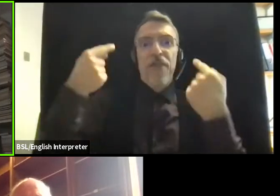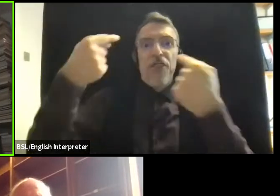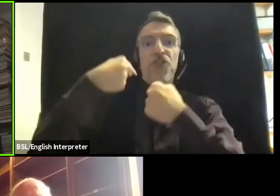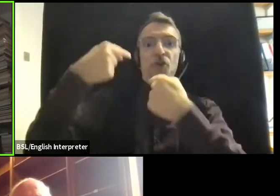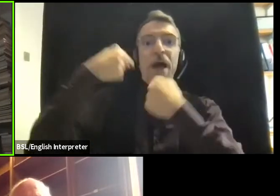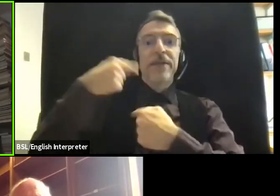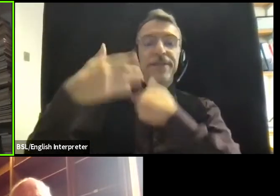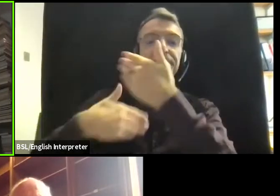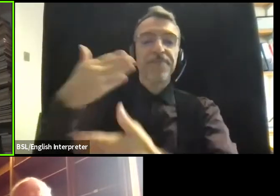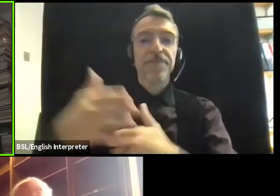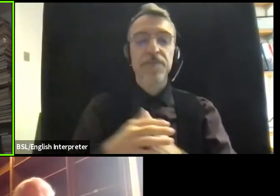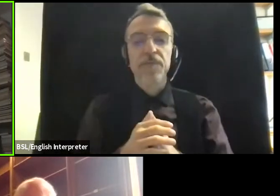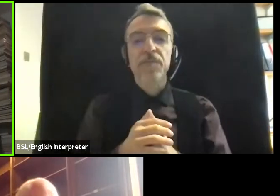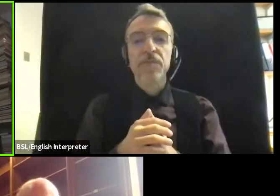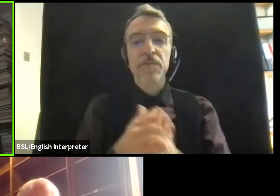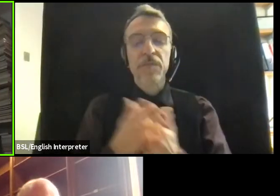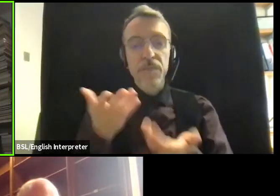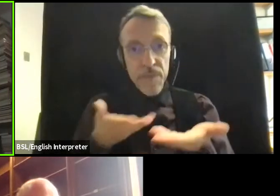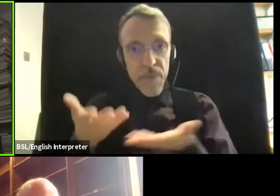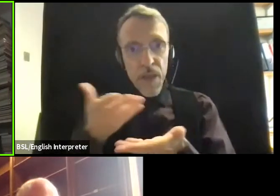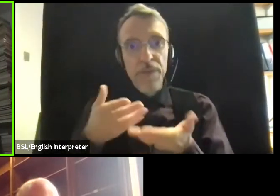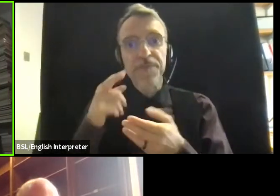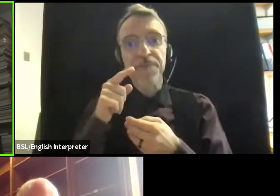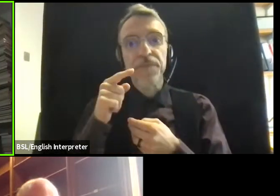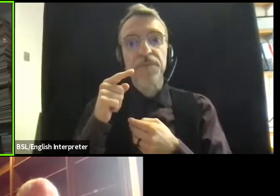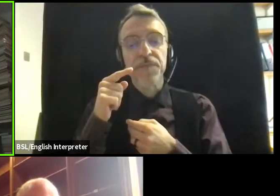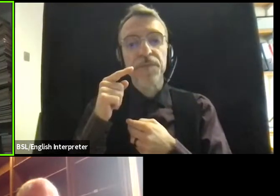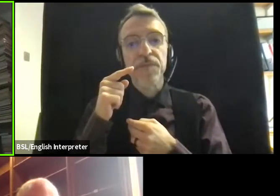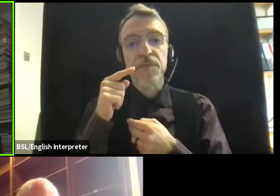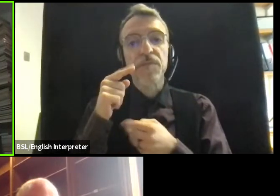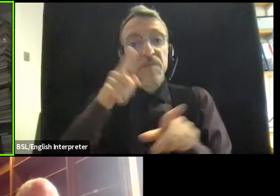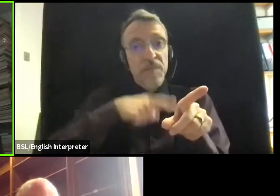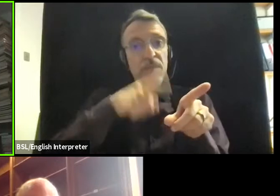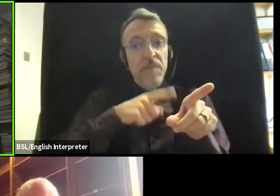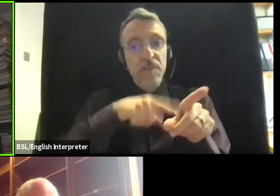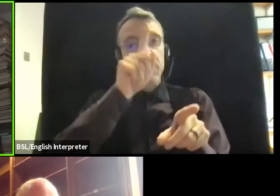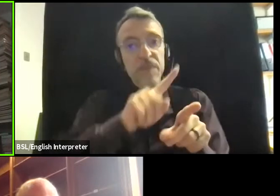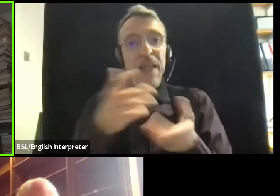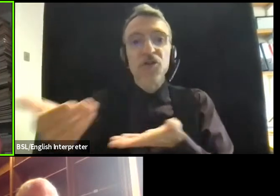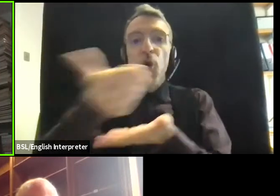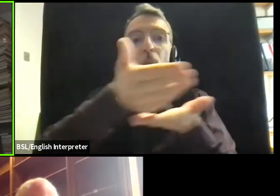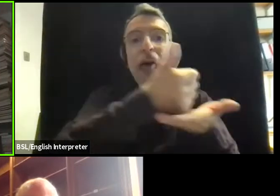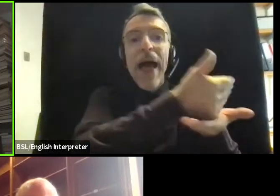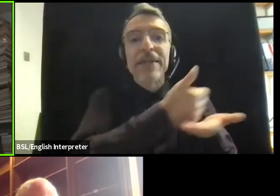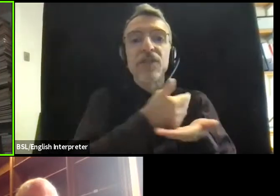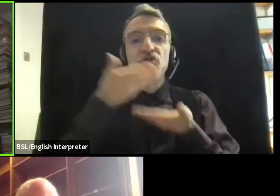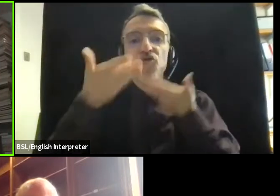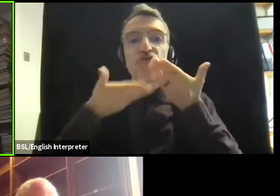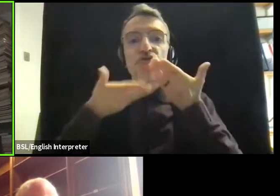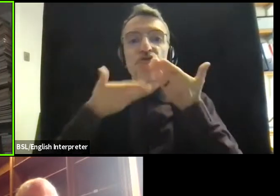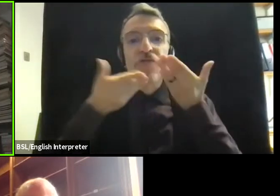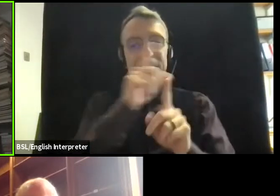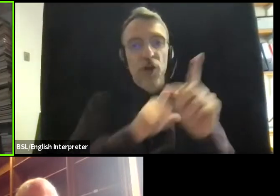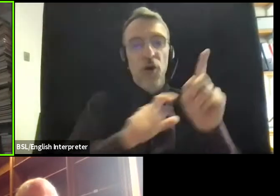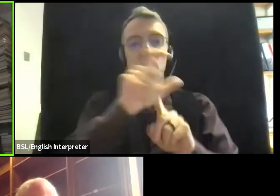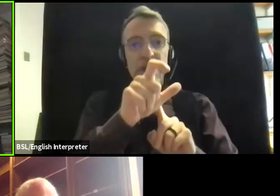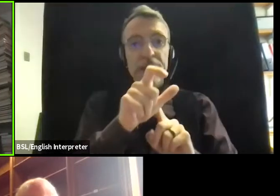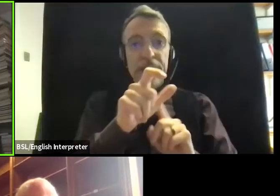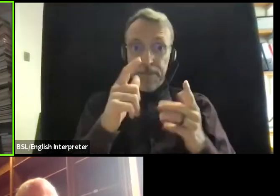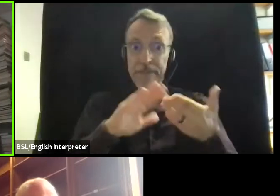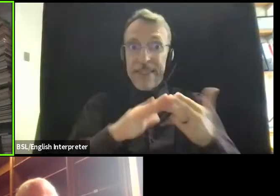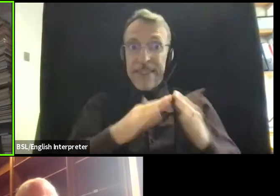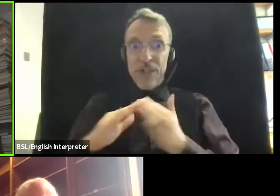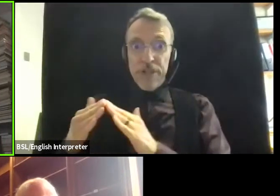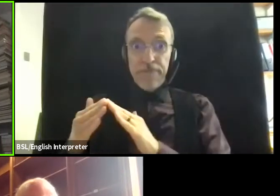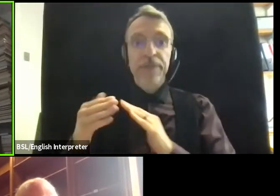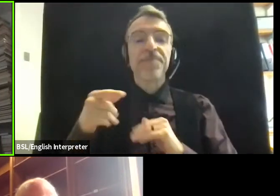collecting stories about, the young people were collecting stories within their communities in Egypt about the